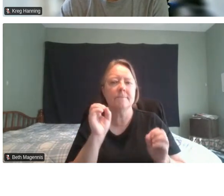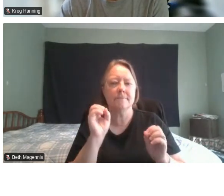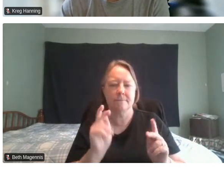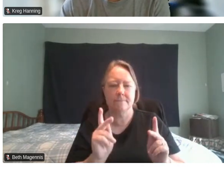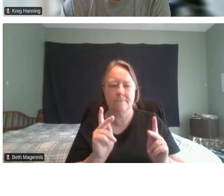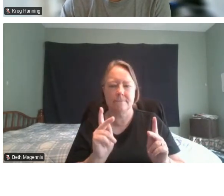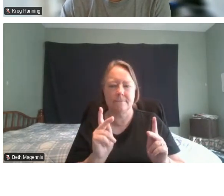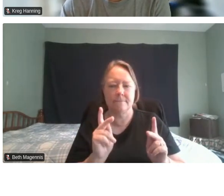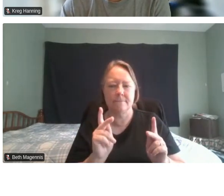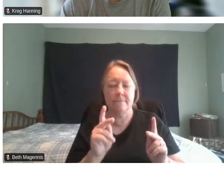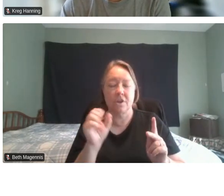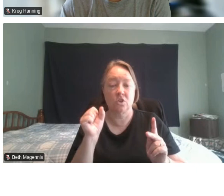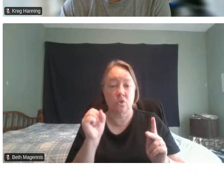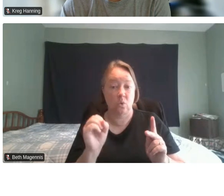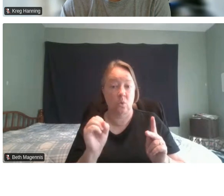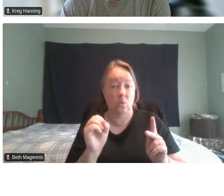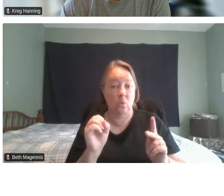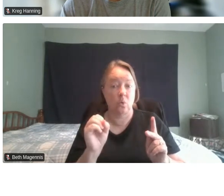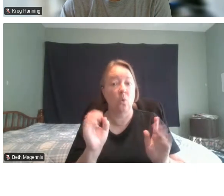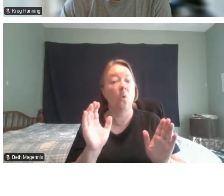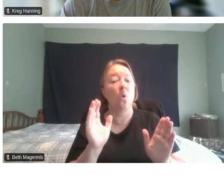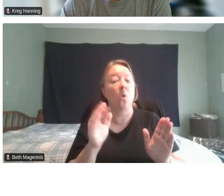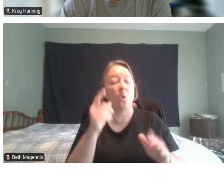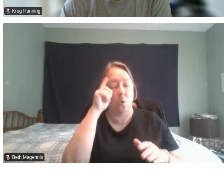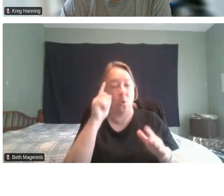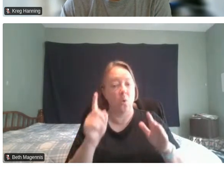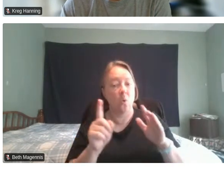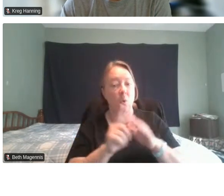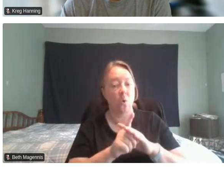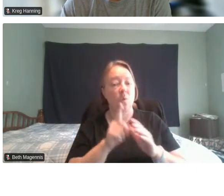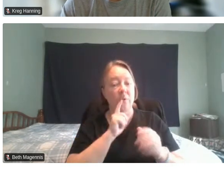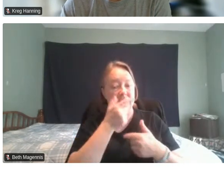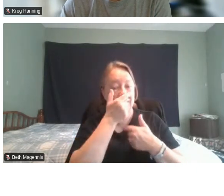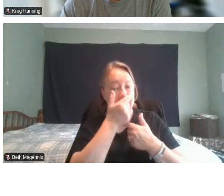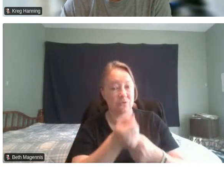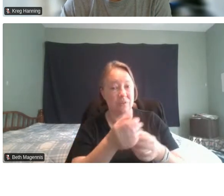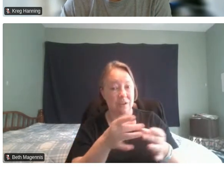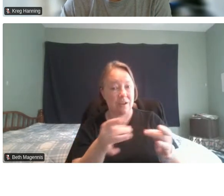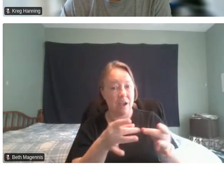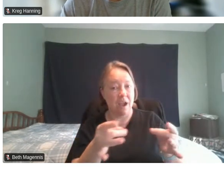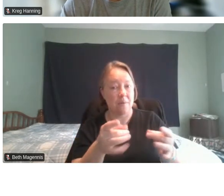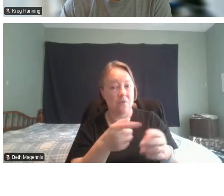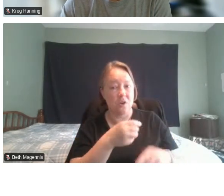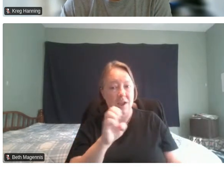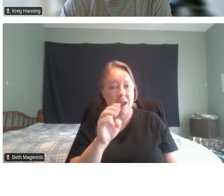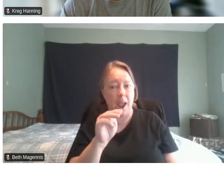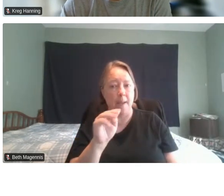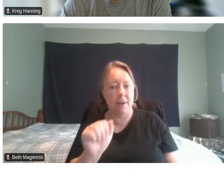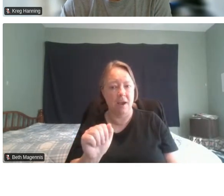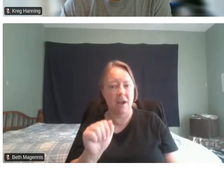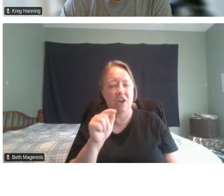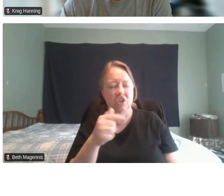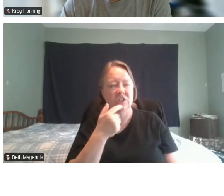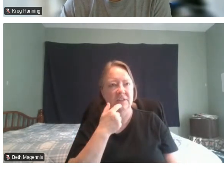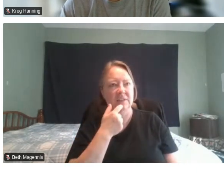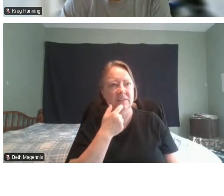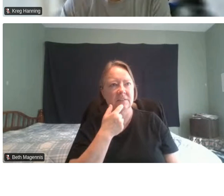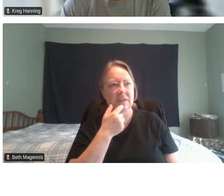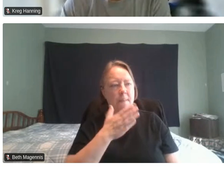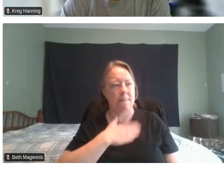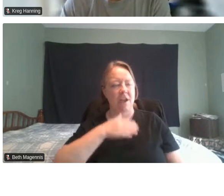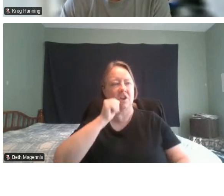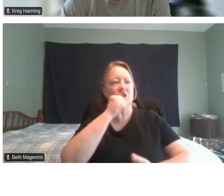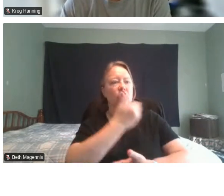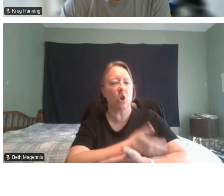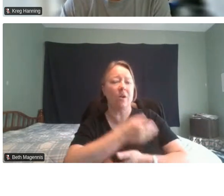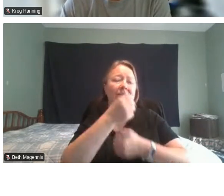Okay, so I have some a really interesting comment here from Emma. So she says, my daughter